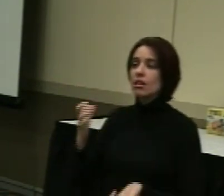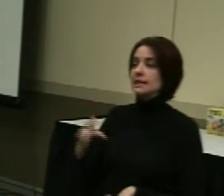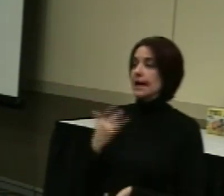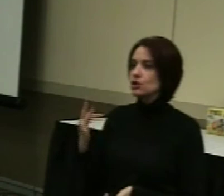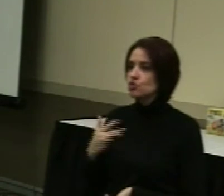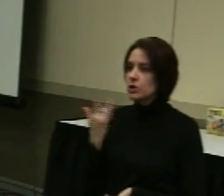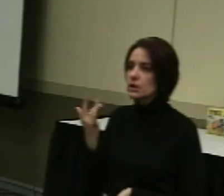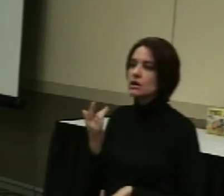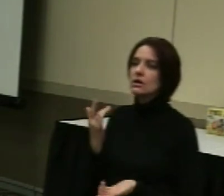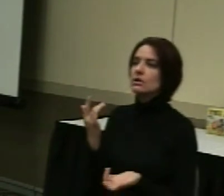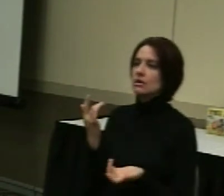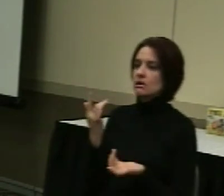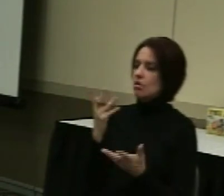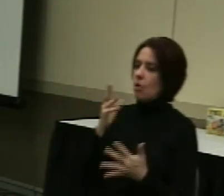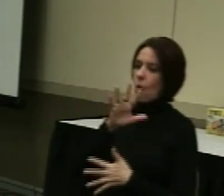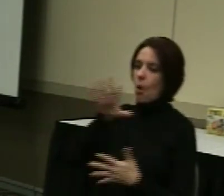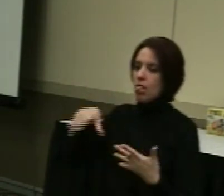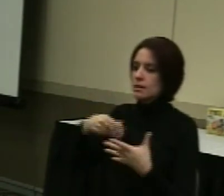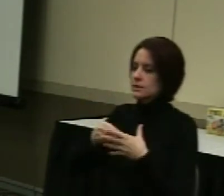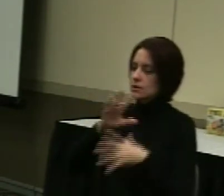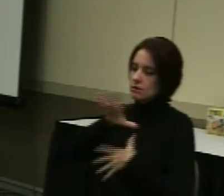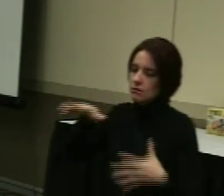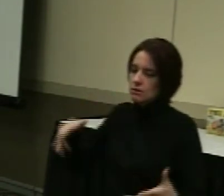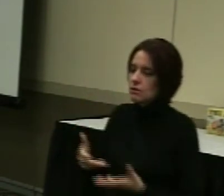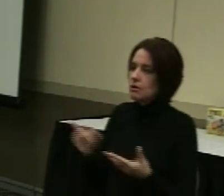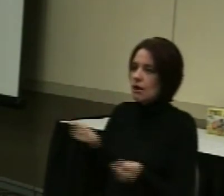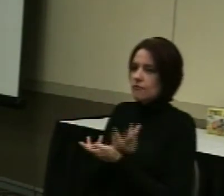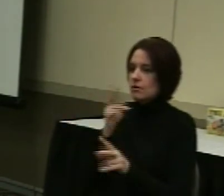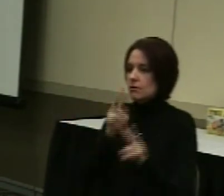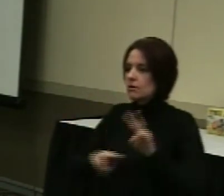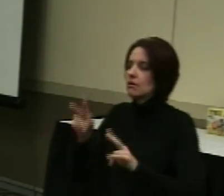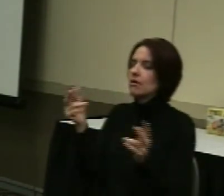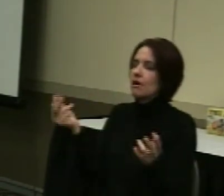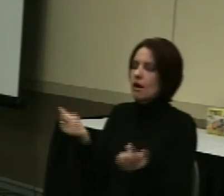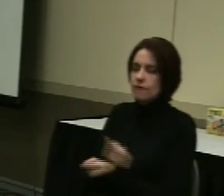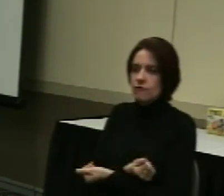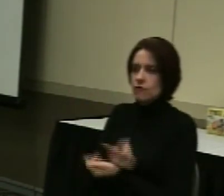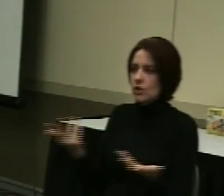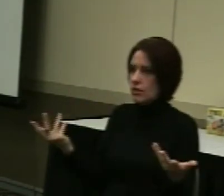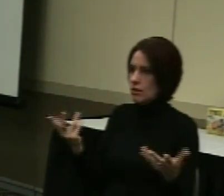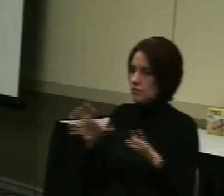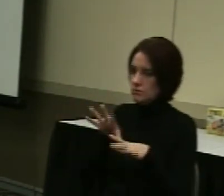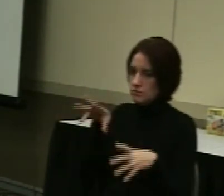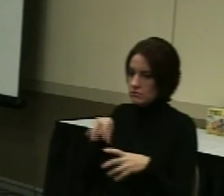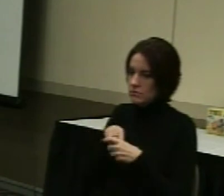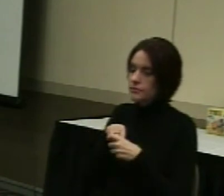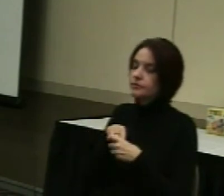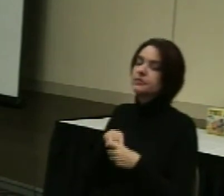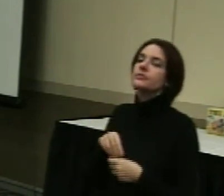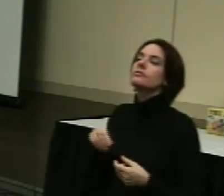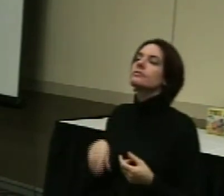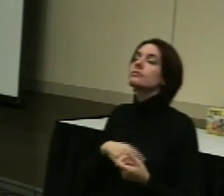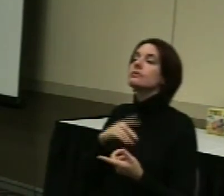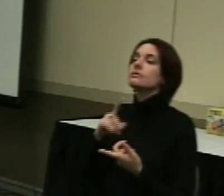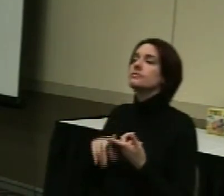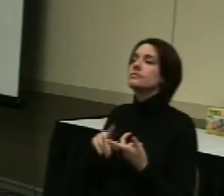the holistic, observe holistically. Okay, now, and the next one, who will give it a whirl?